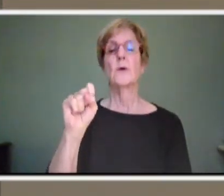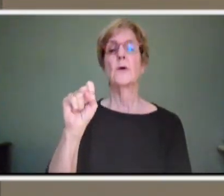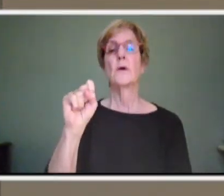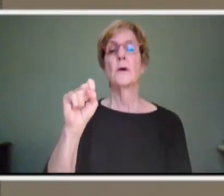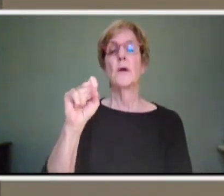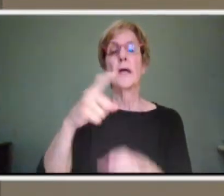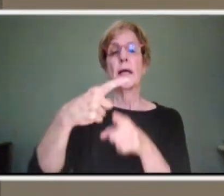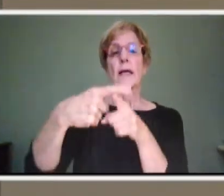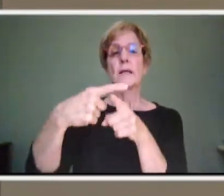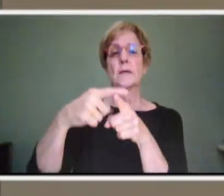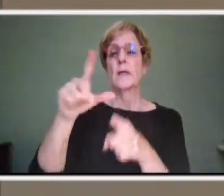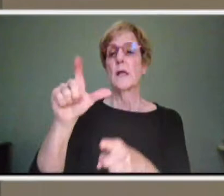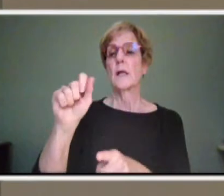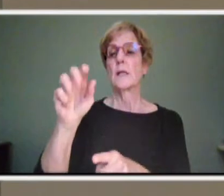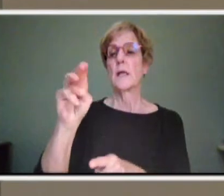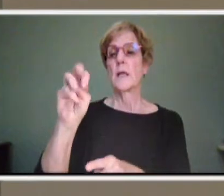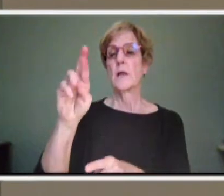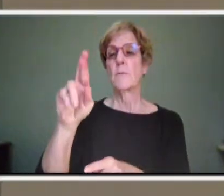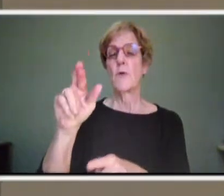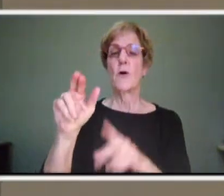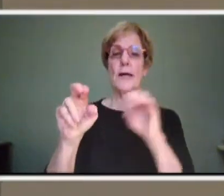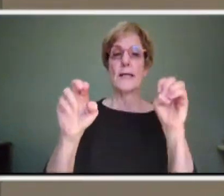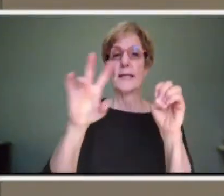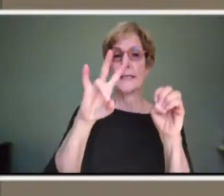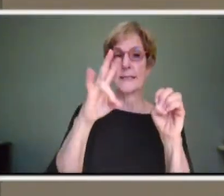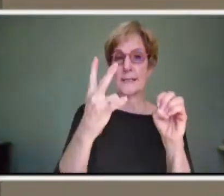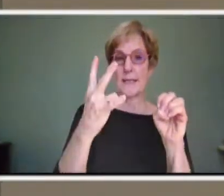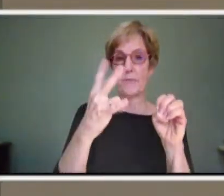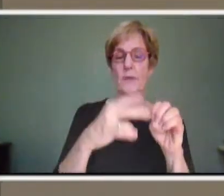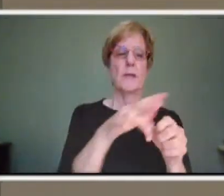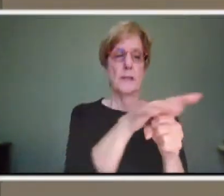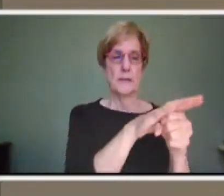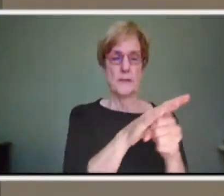of Lamar Avenue and East 7th Street in Council District 1